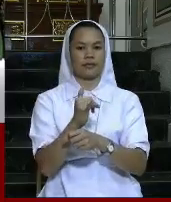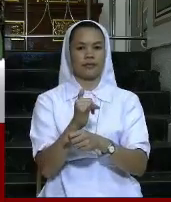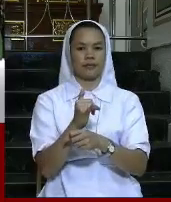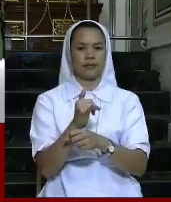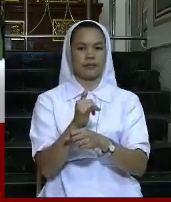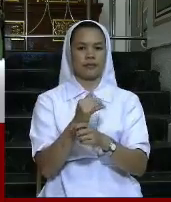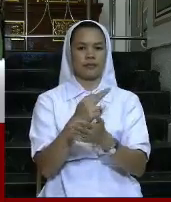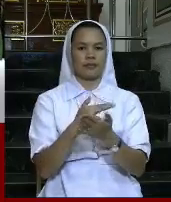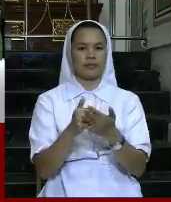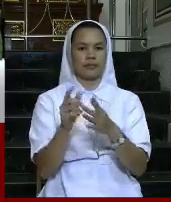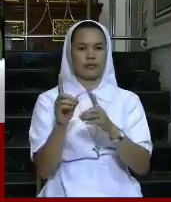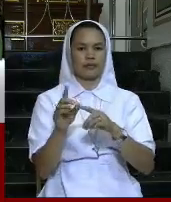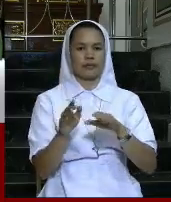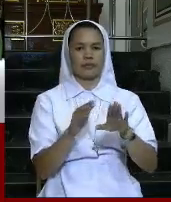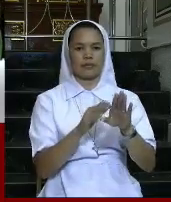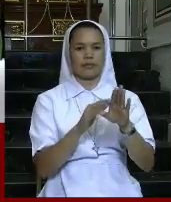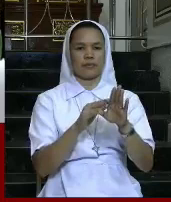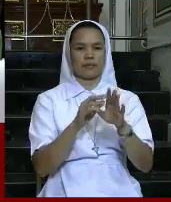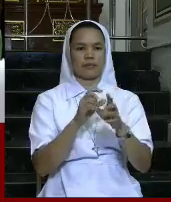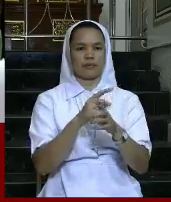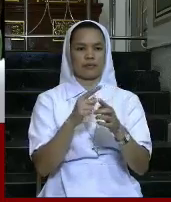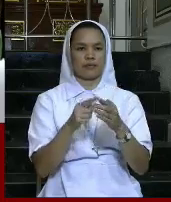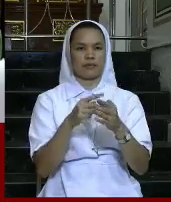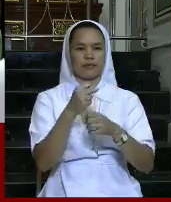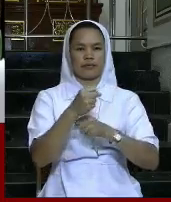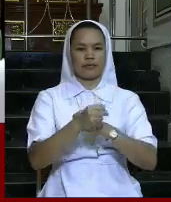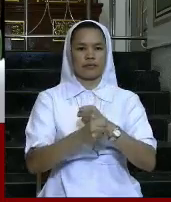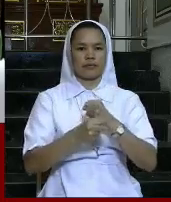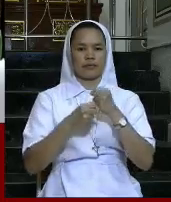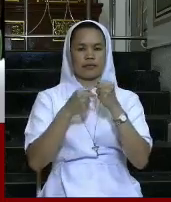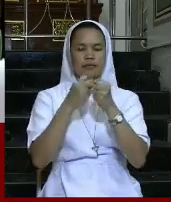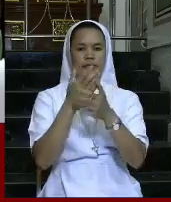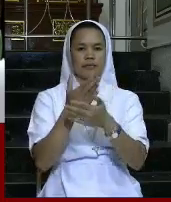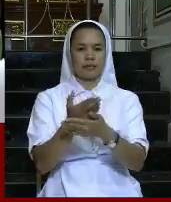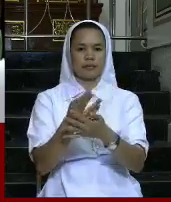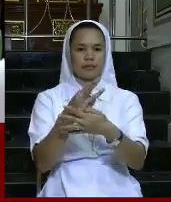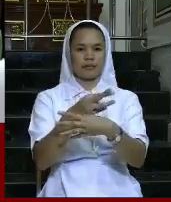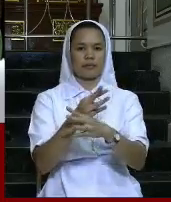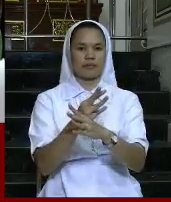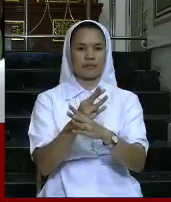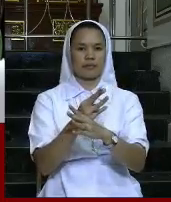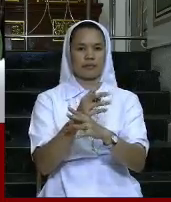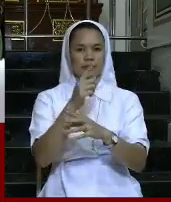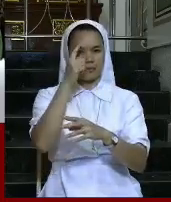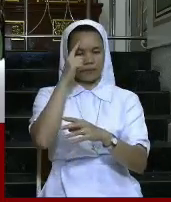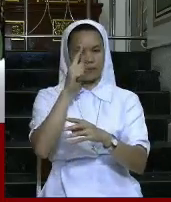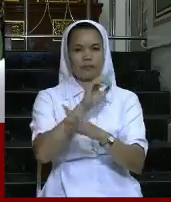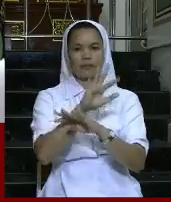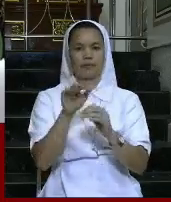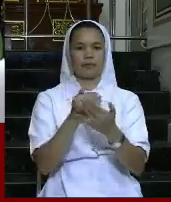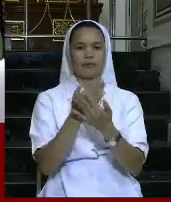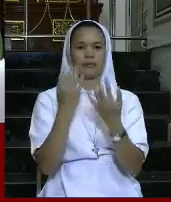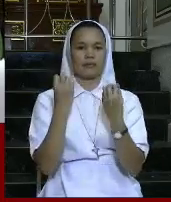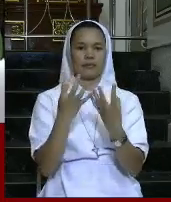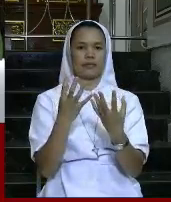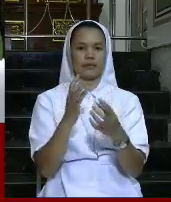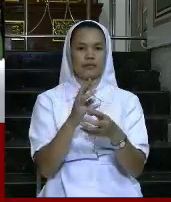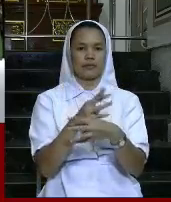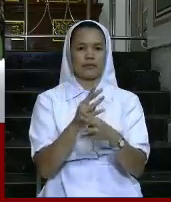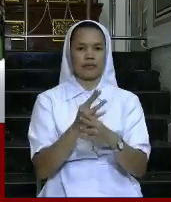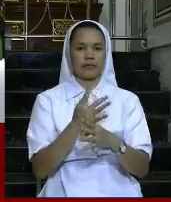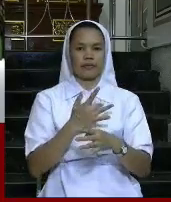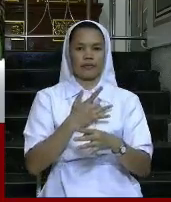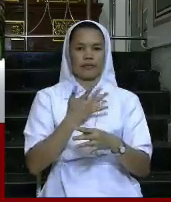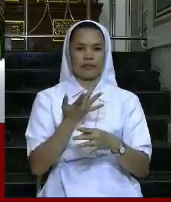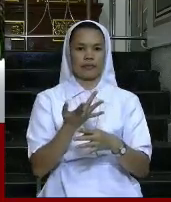deeds, yet by this sacrifice made once for all, we may feel